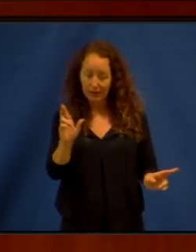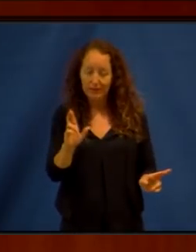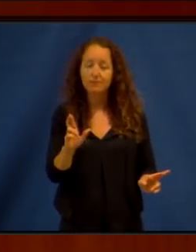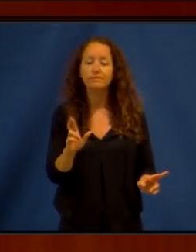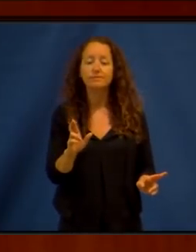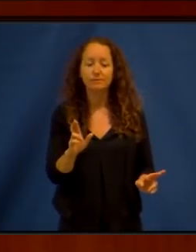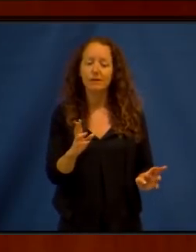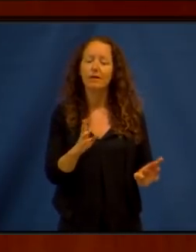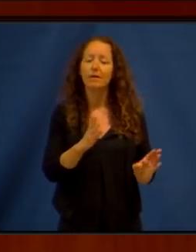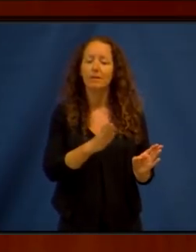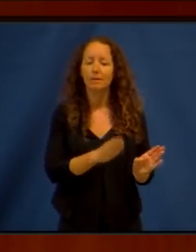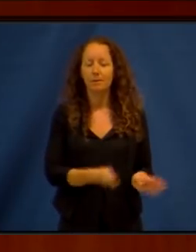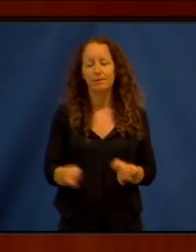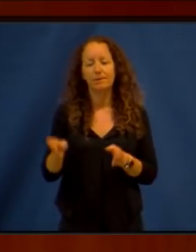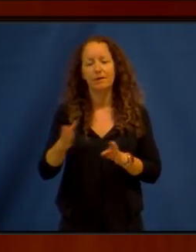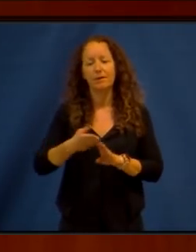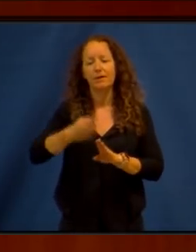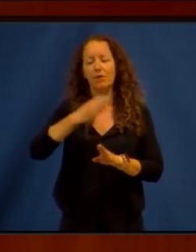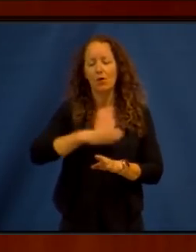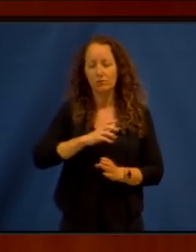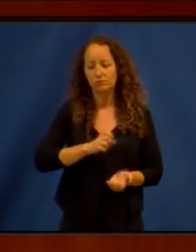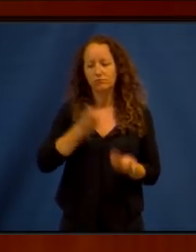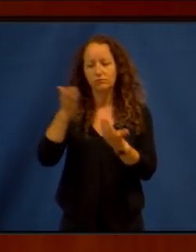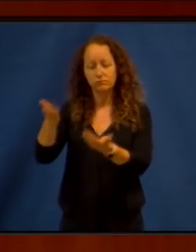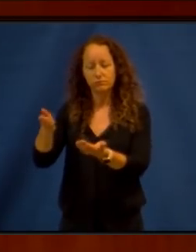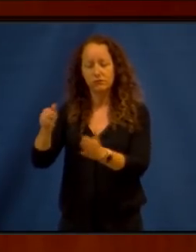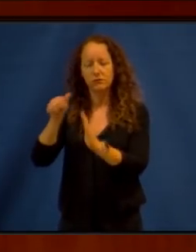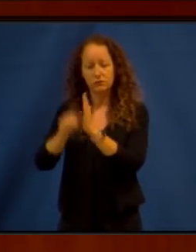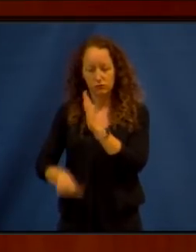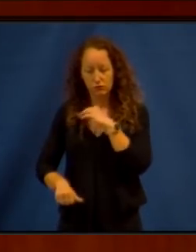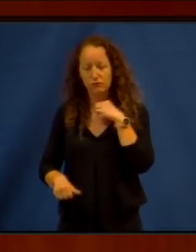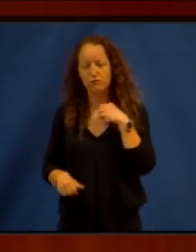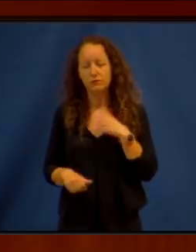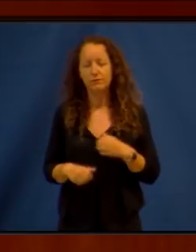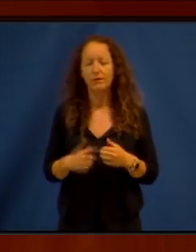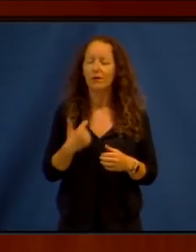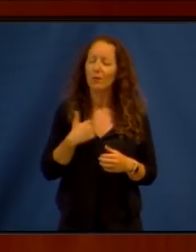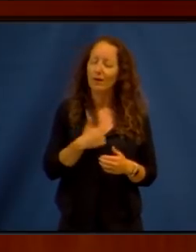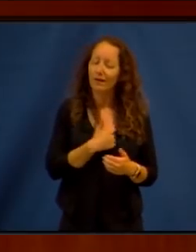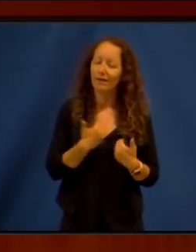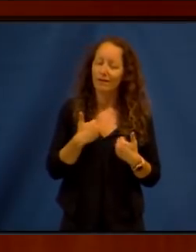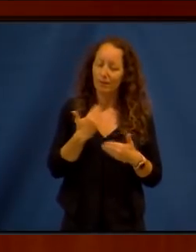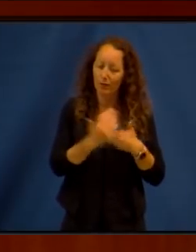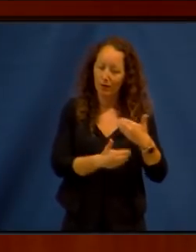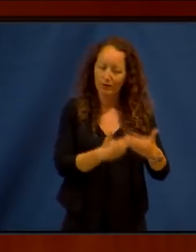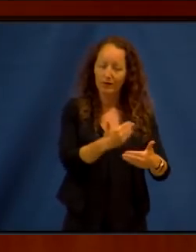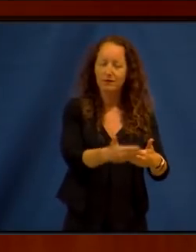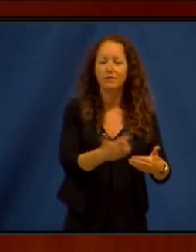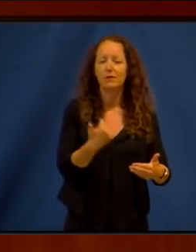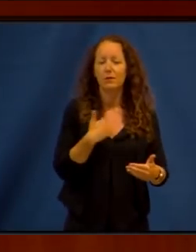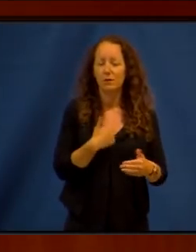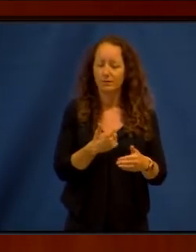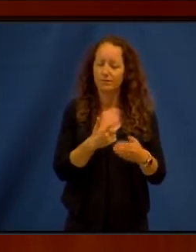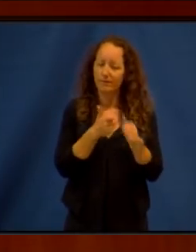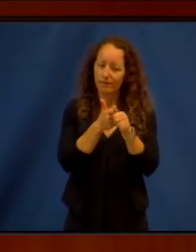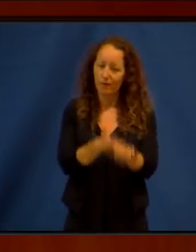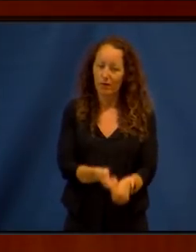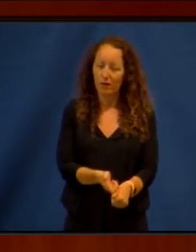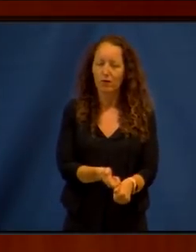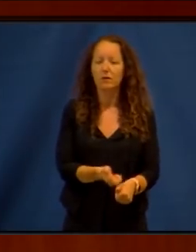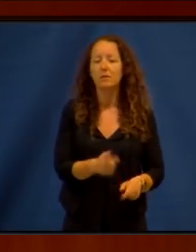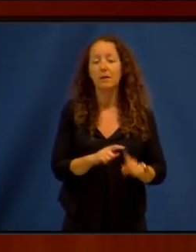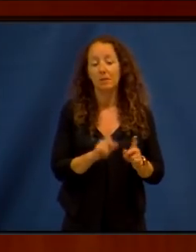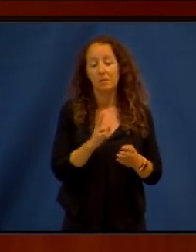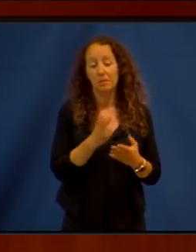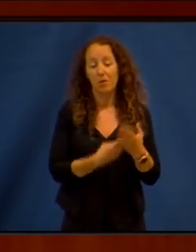for surgery in accordance to the procedural aspects that we've laid out. But again, both facilities are moving towards